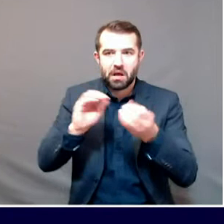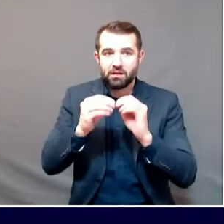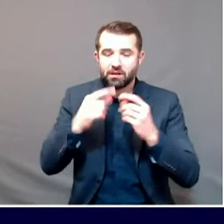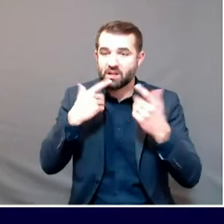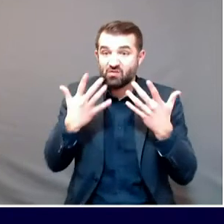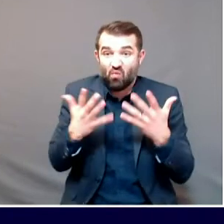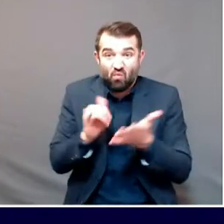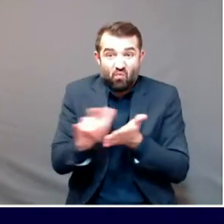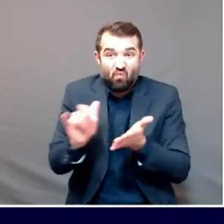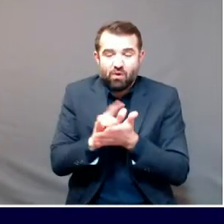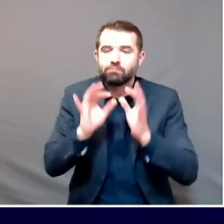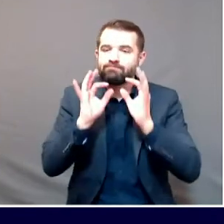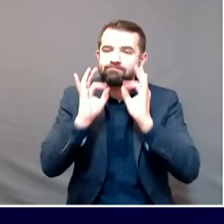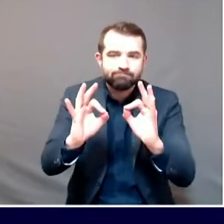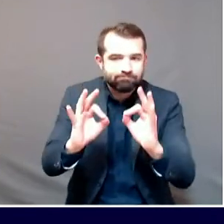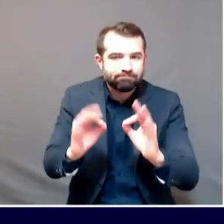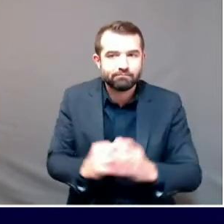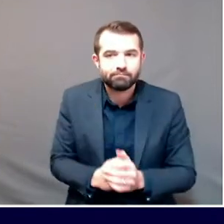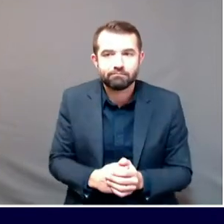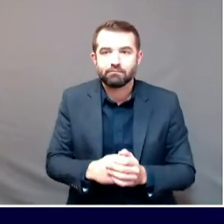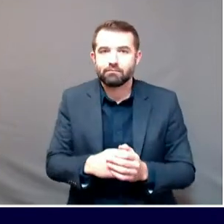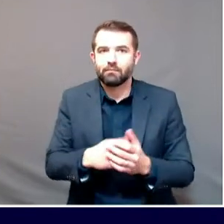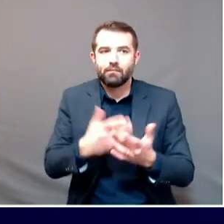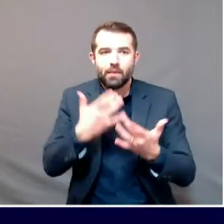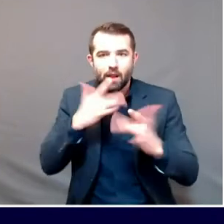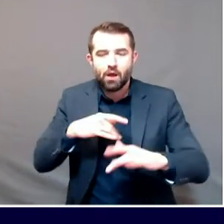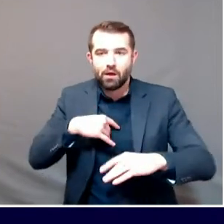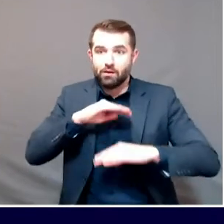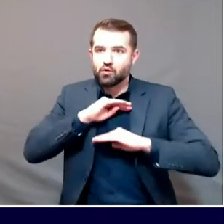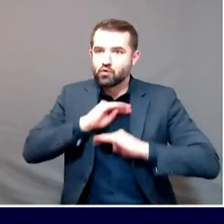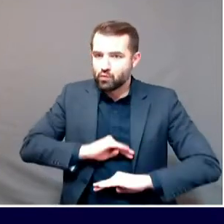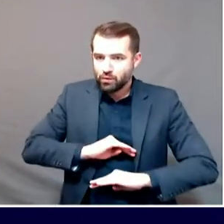thankfully, that degree of transmission in schools has been limited.